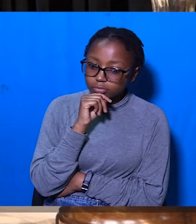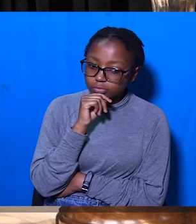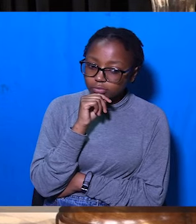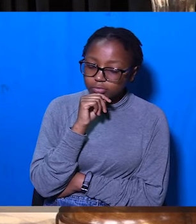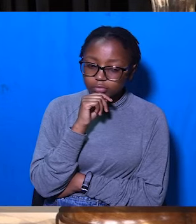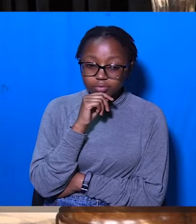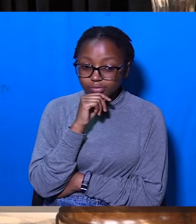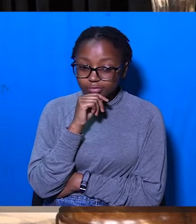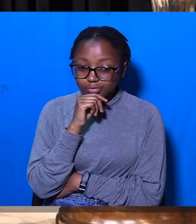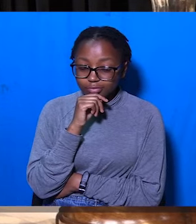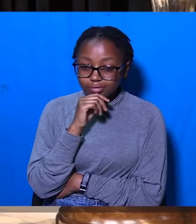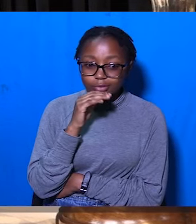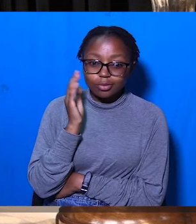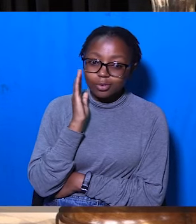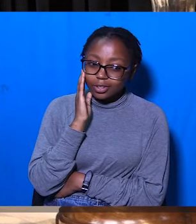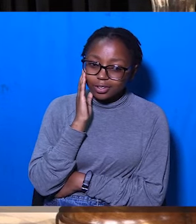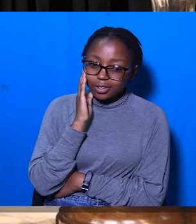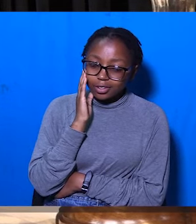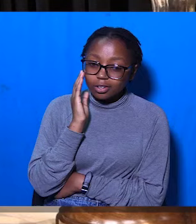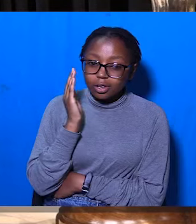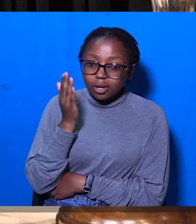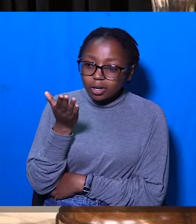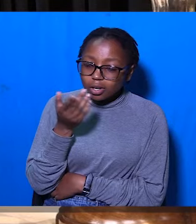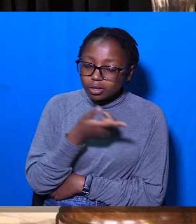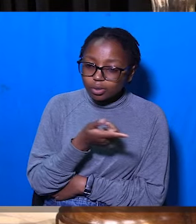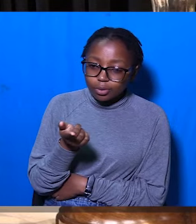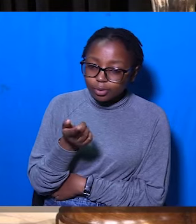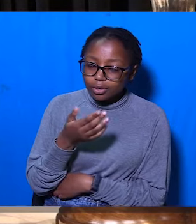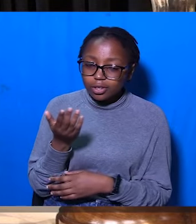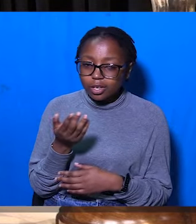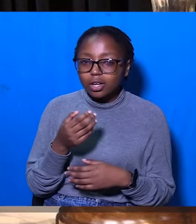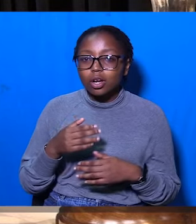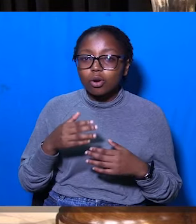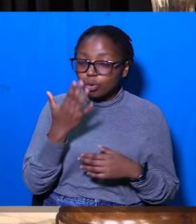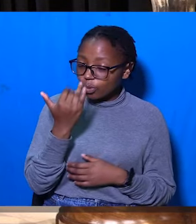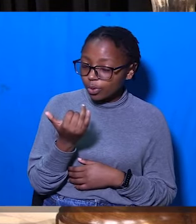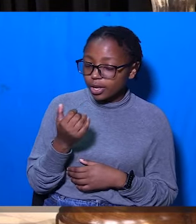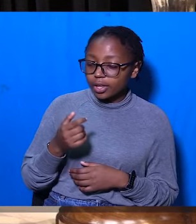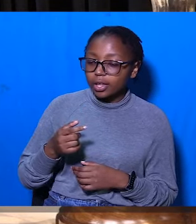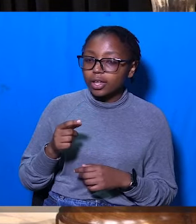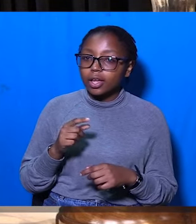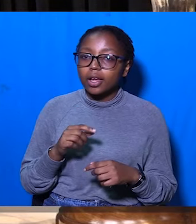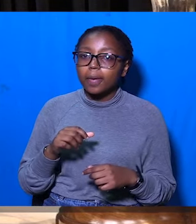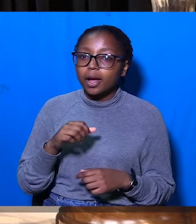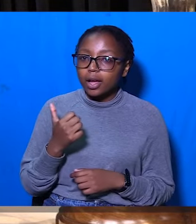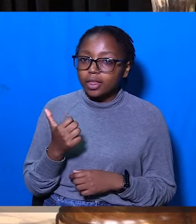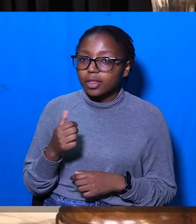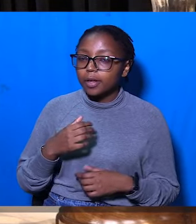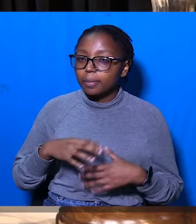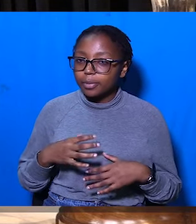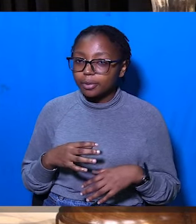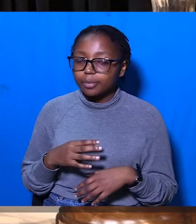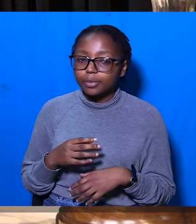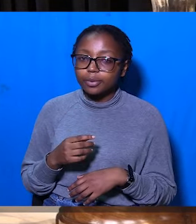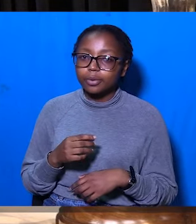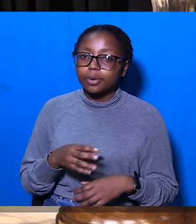many surprises in heaven because of those that have received God's mercy. May you be a partaker of that mercy. And please don't harden your heart, but